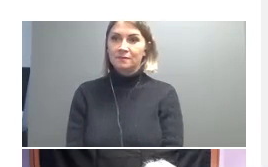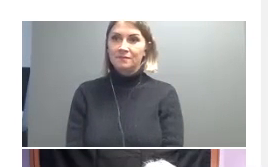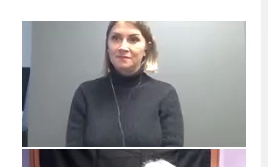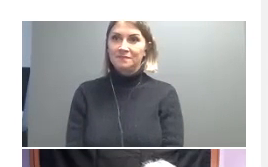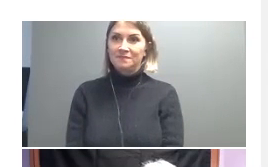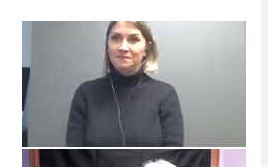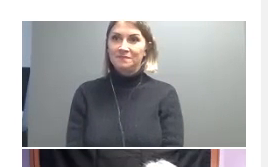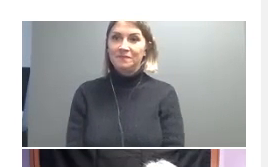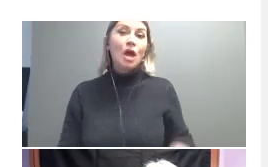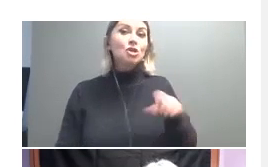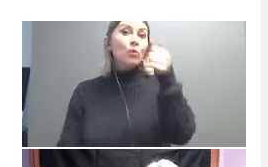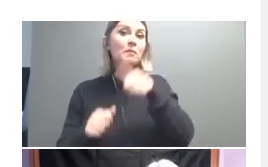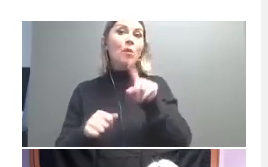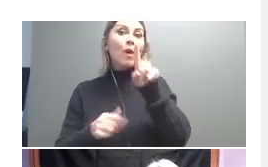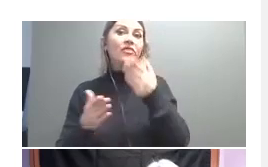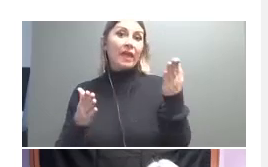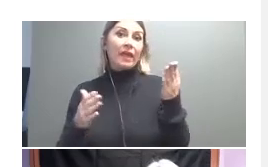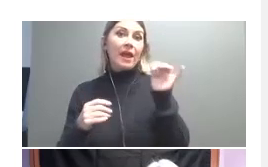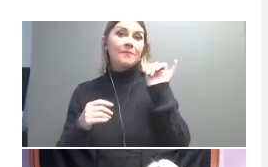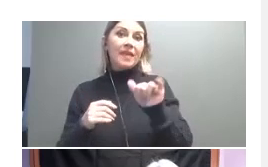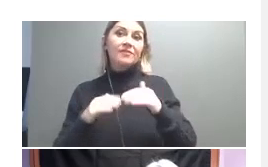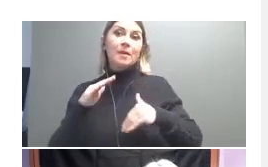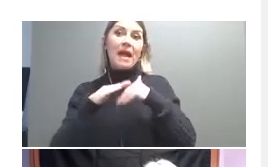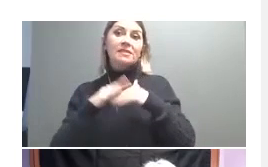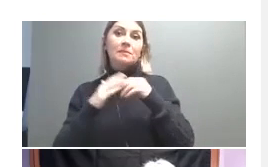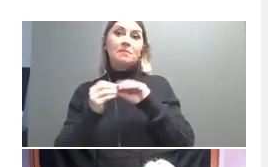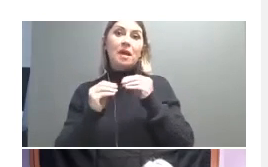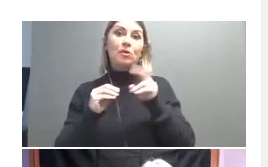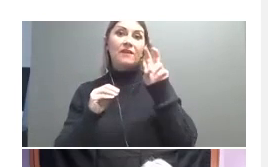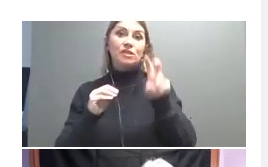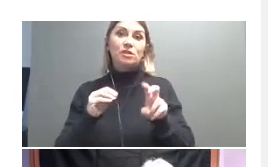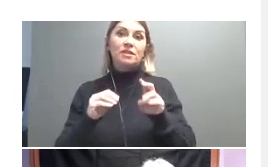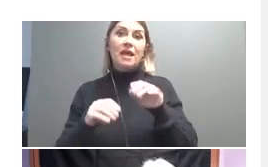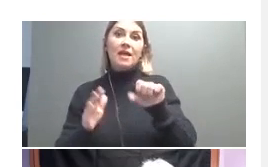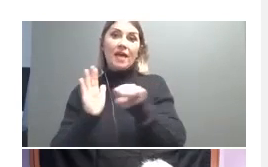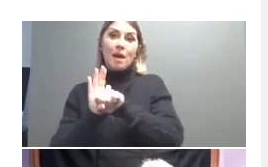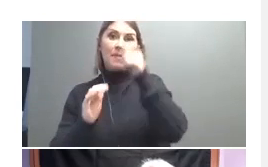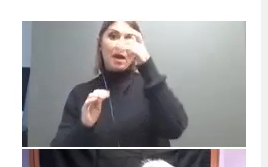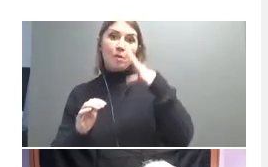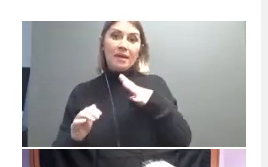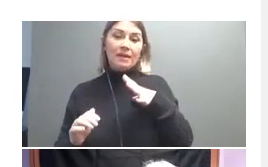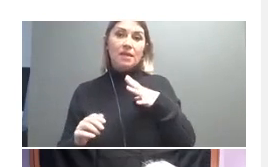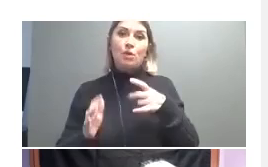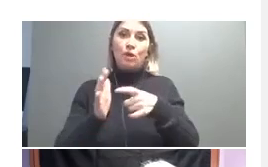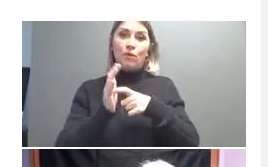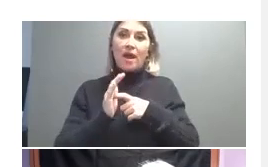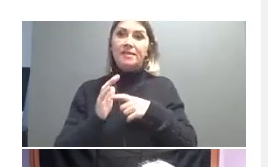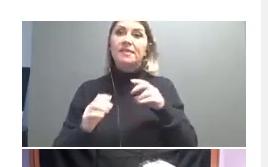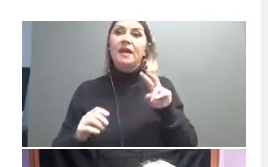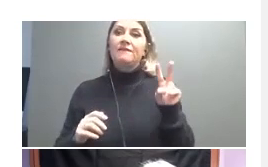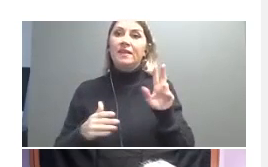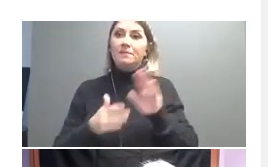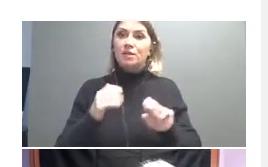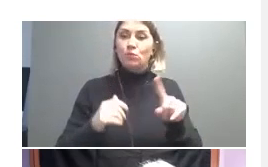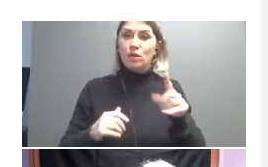So remember one thing, that the maximum number of iterations that Bellman-Ford requires is V minus 1. In this case, we